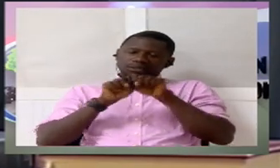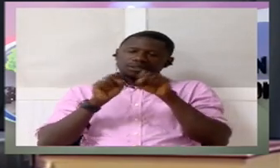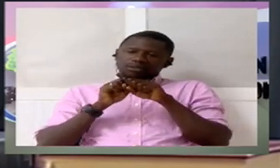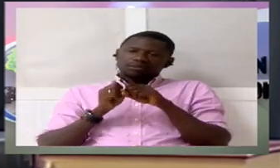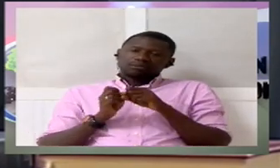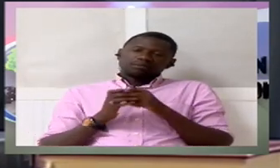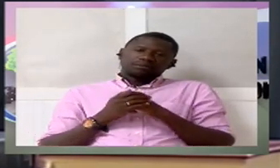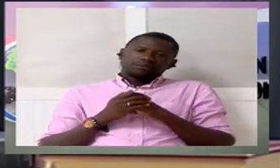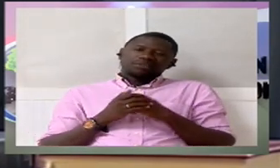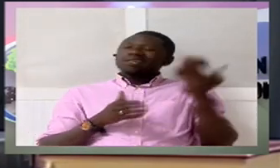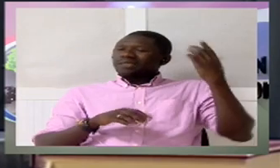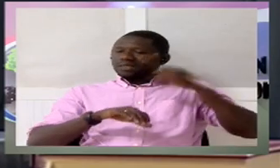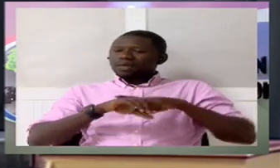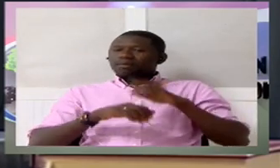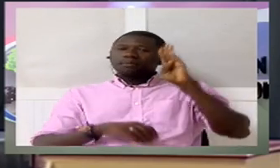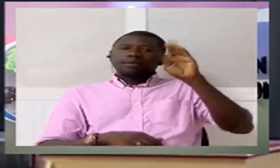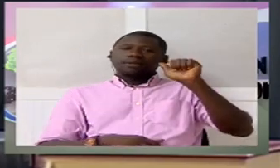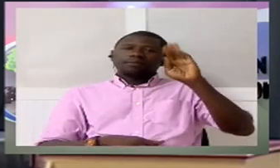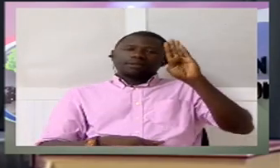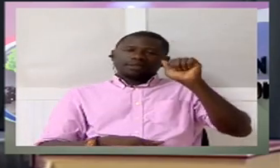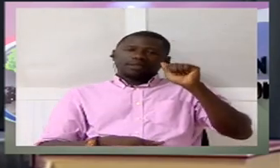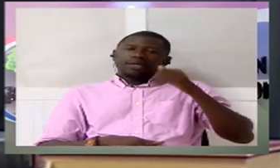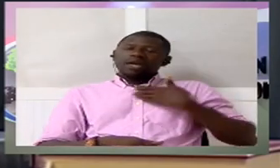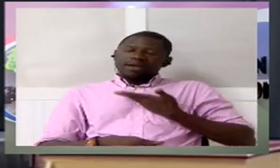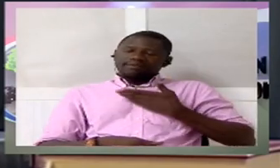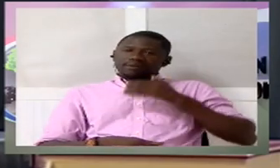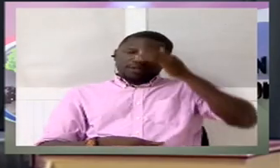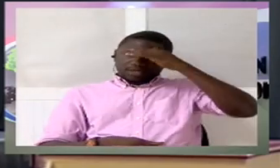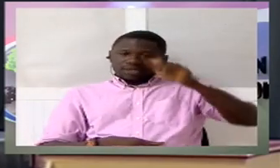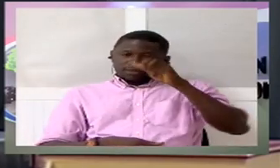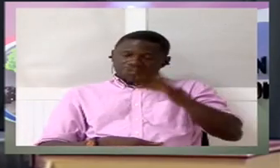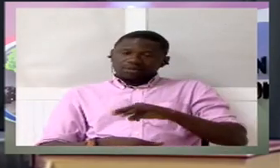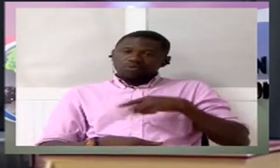proper, Baba had an agreement with Trust Bank.